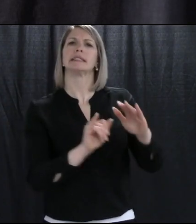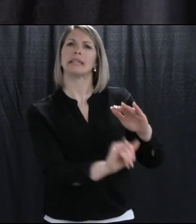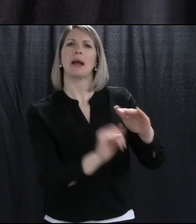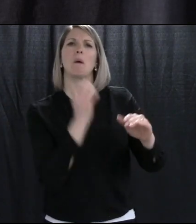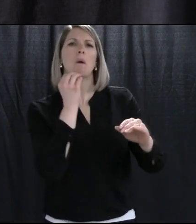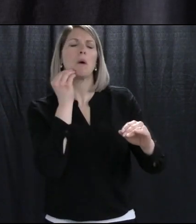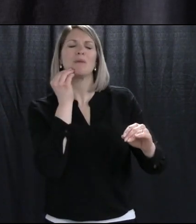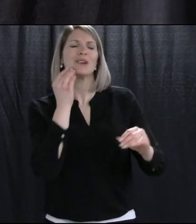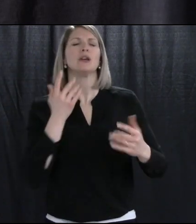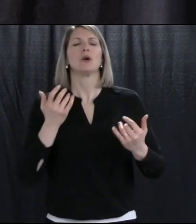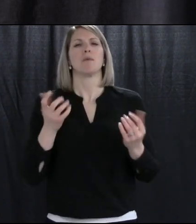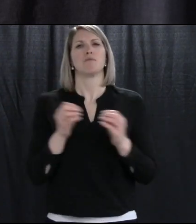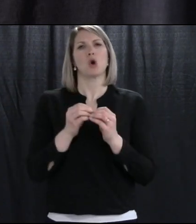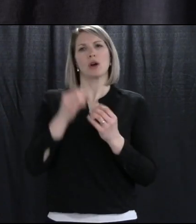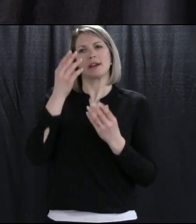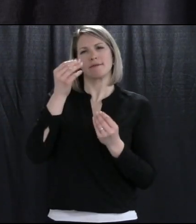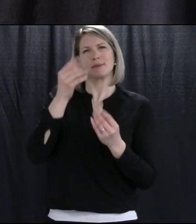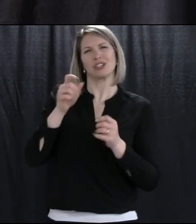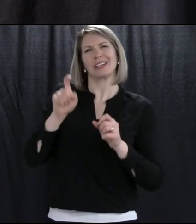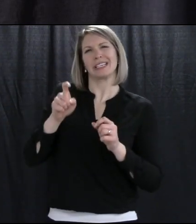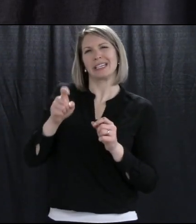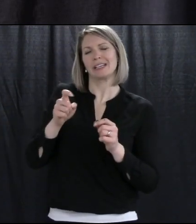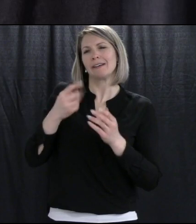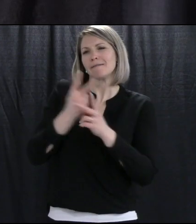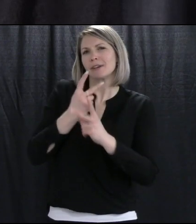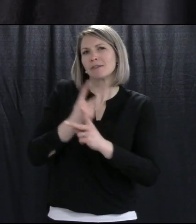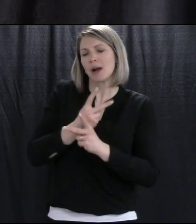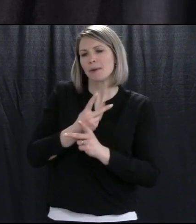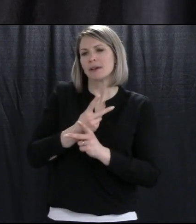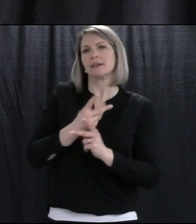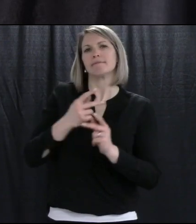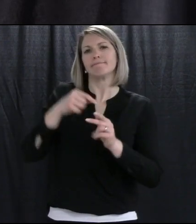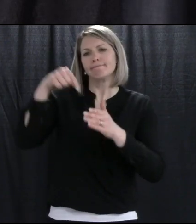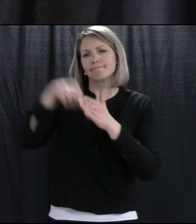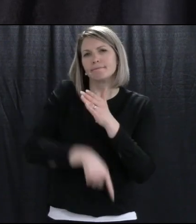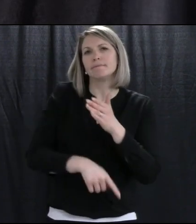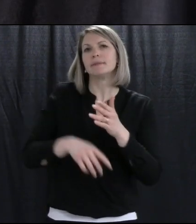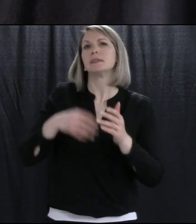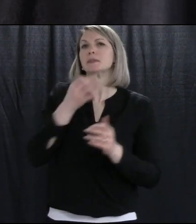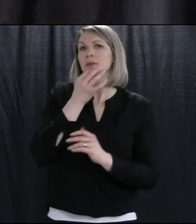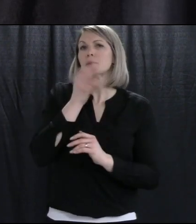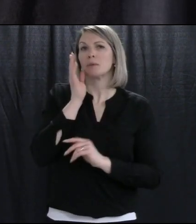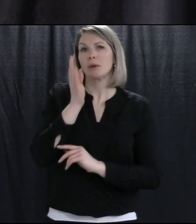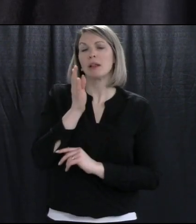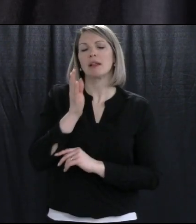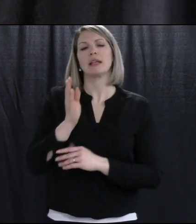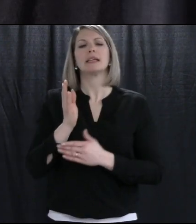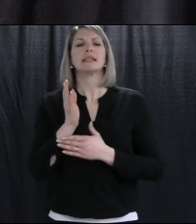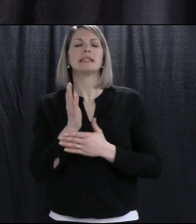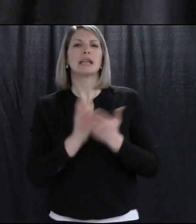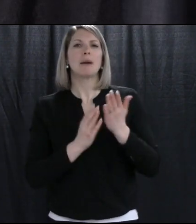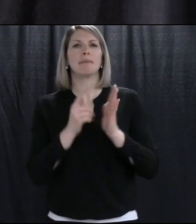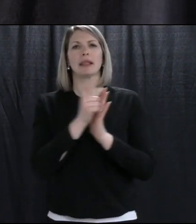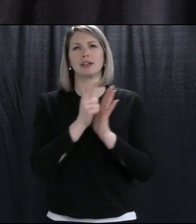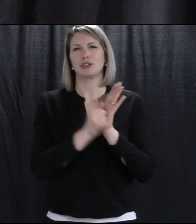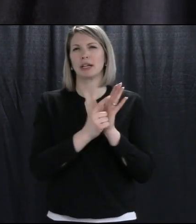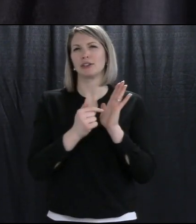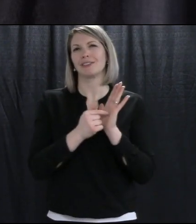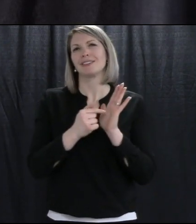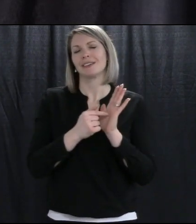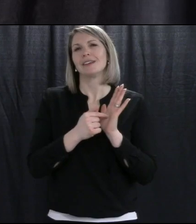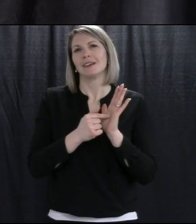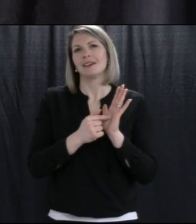challenge, then we'll try and find some ways to meet it. Some of these procedures, if you like, it's likened